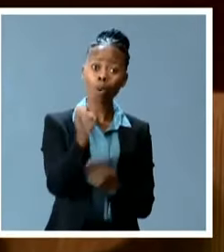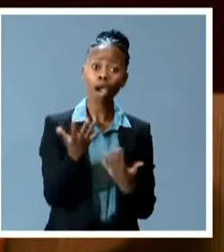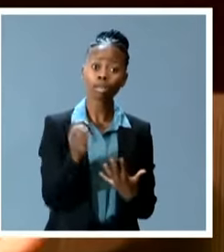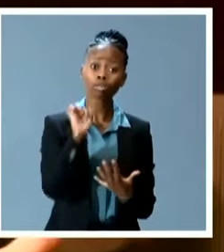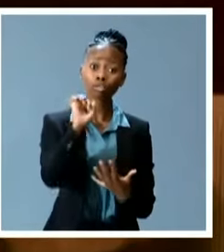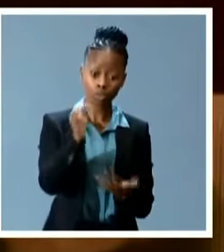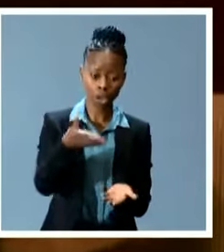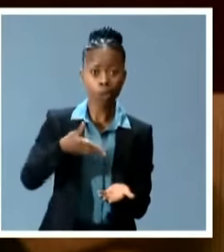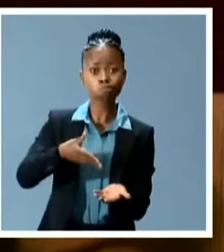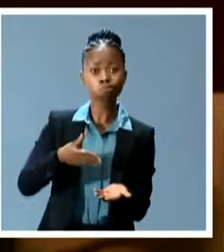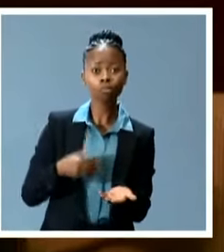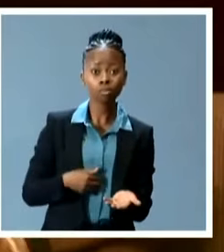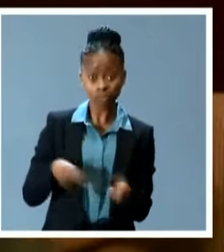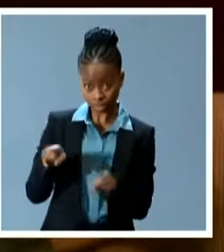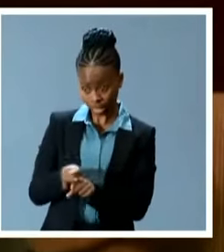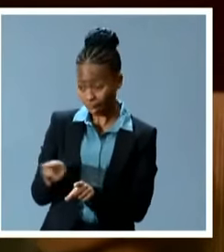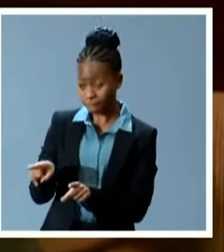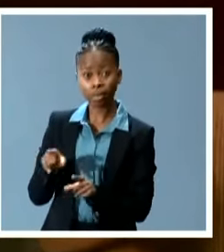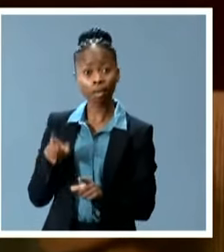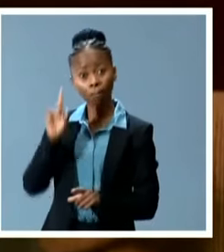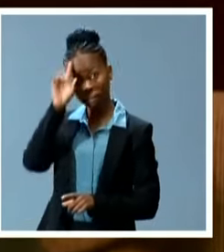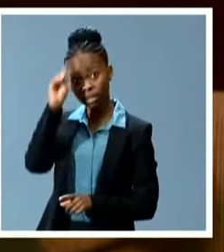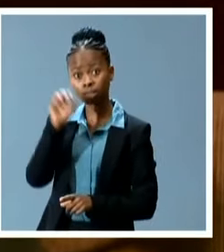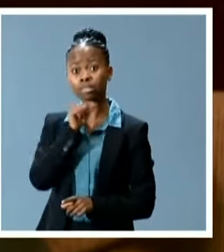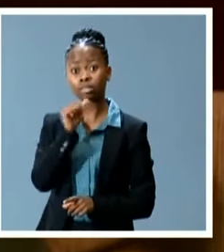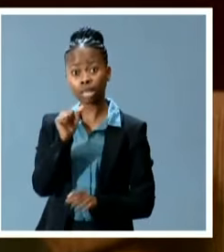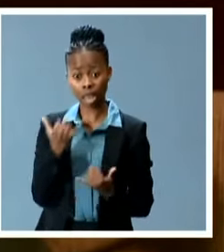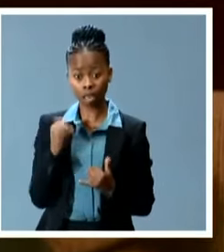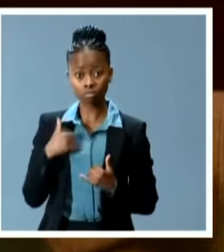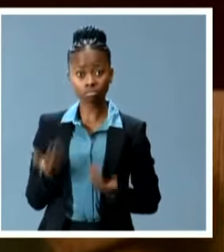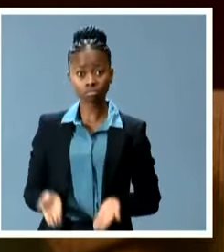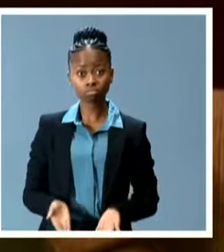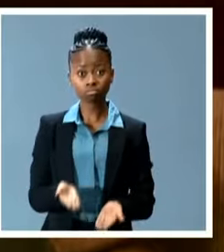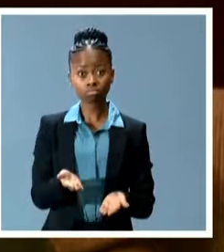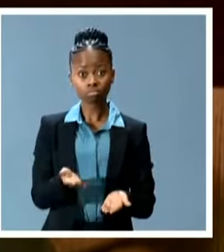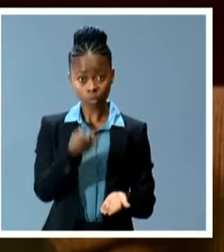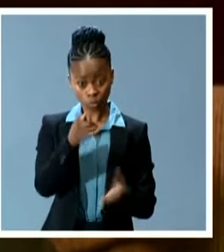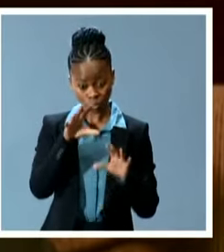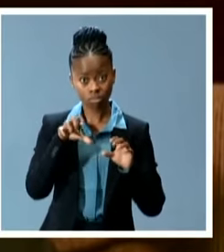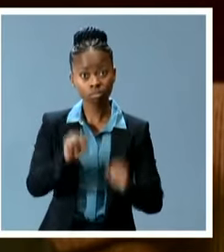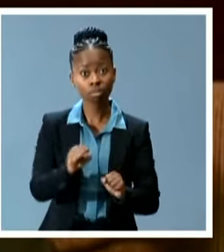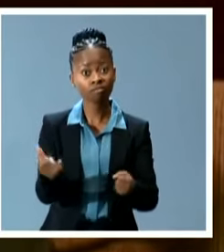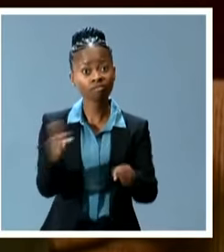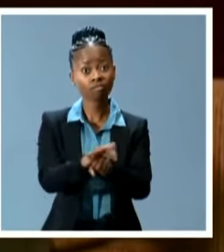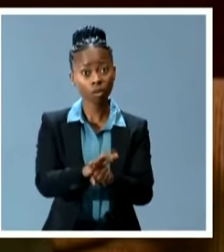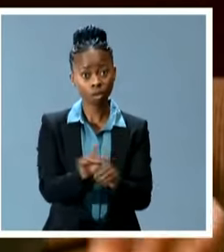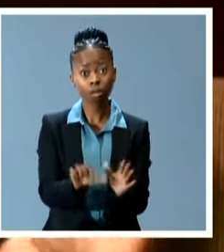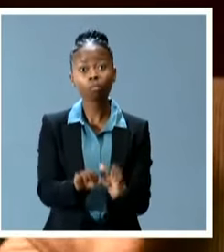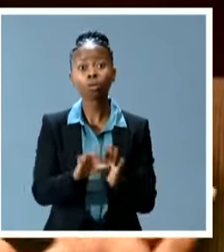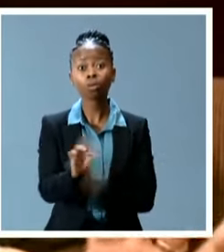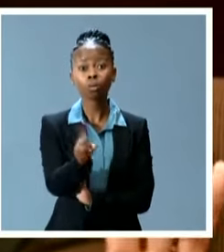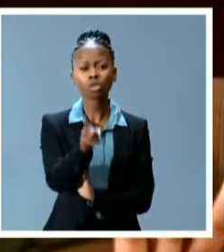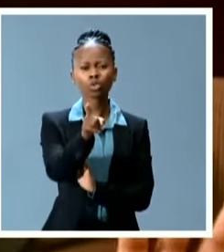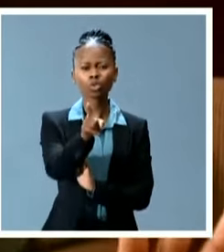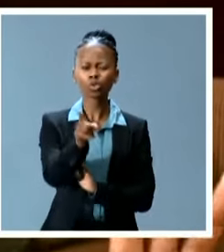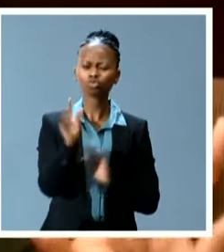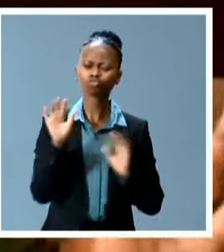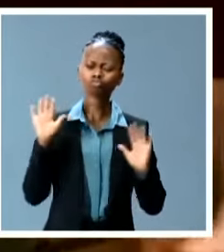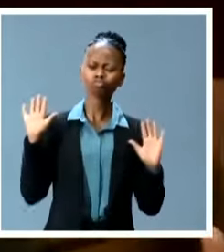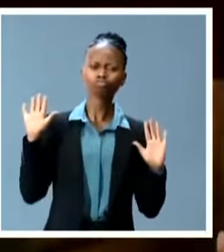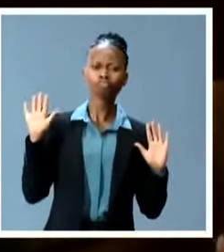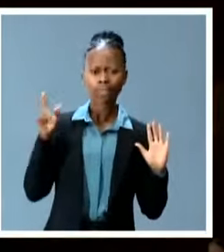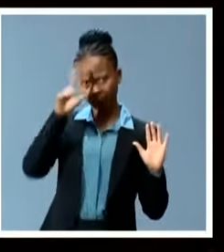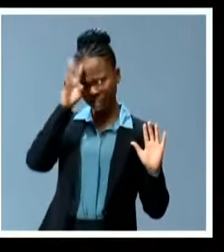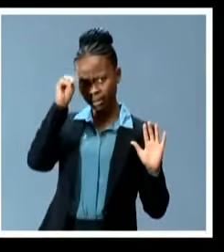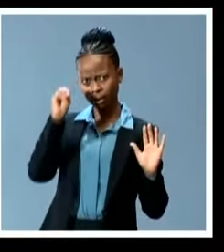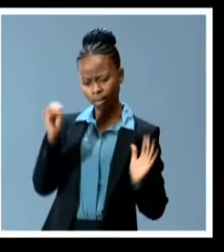are saying. That's what he has said, I'm handing over. I think it's so important, you know, for us just to, you know, let go, let him be.